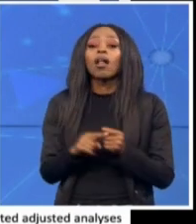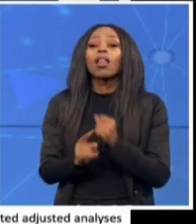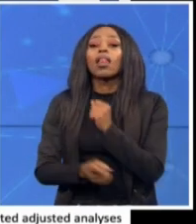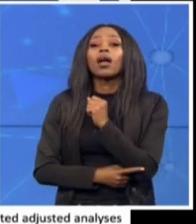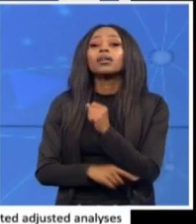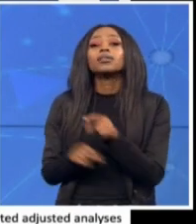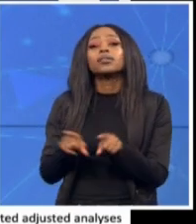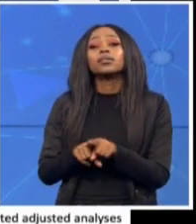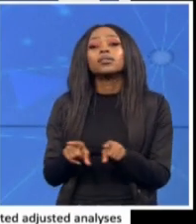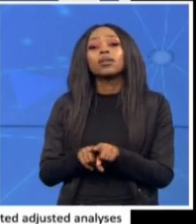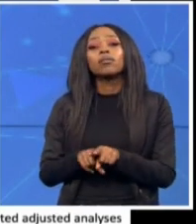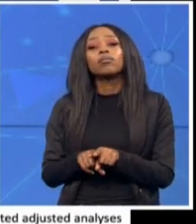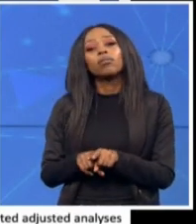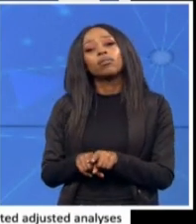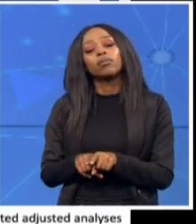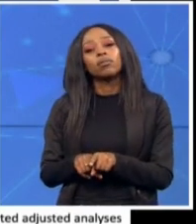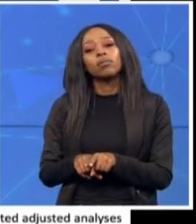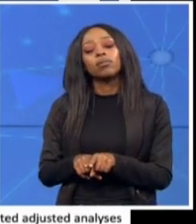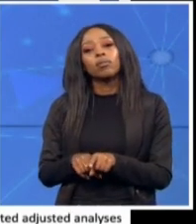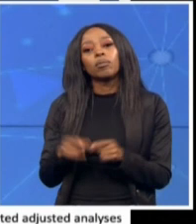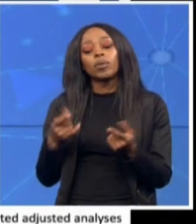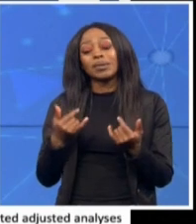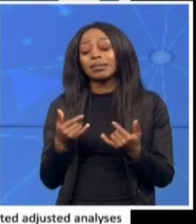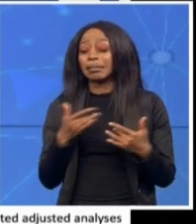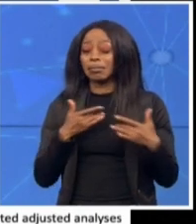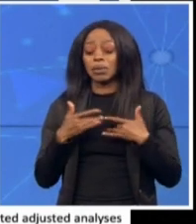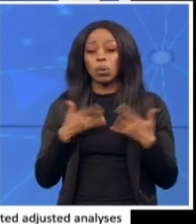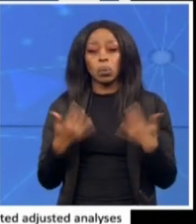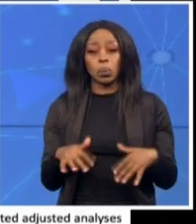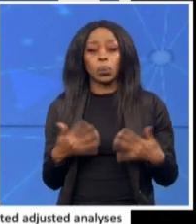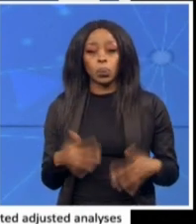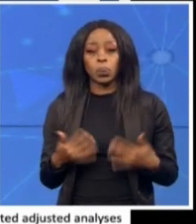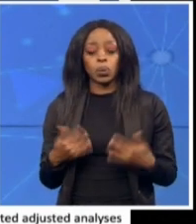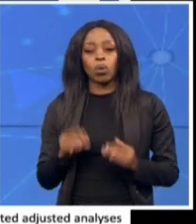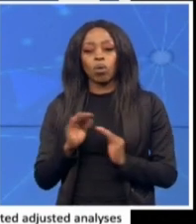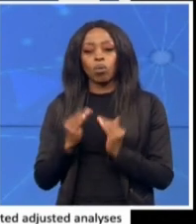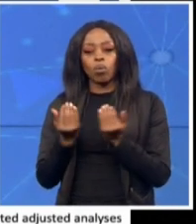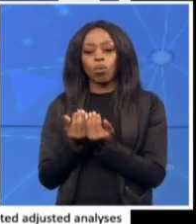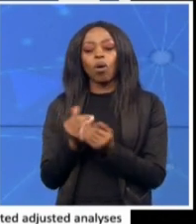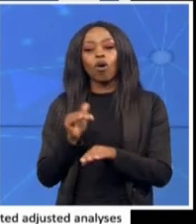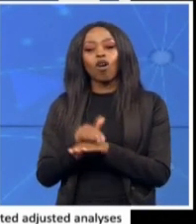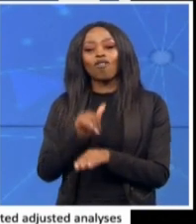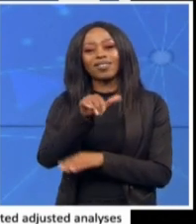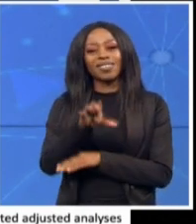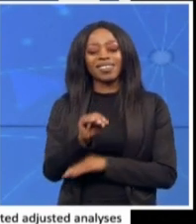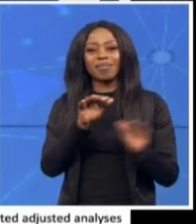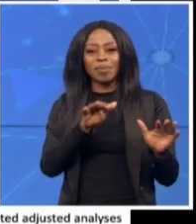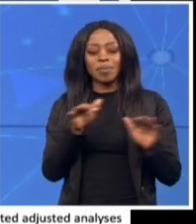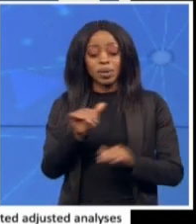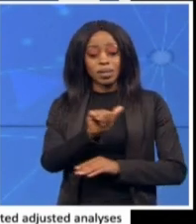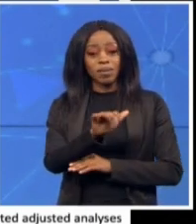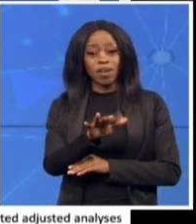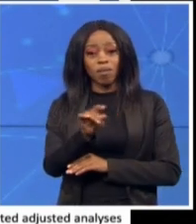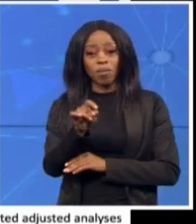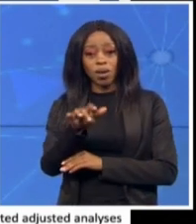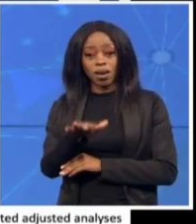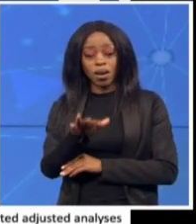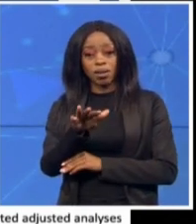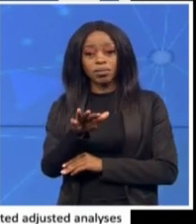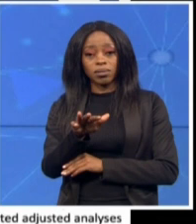concerned about in terms of protection, is over 60. 65.9% of people were fully vaccinated on 7th December, but